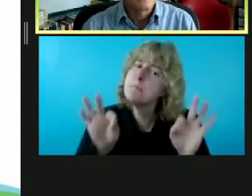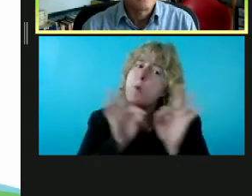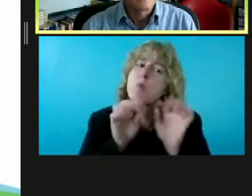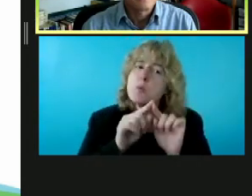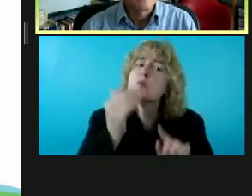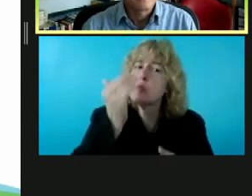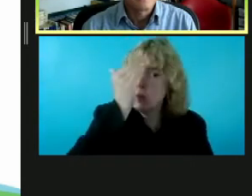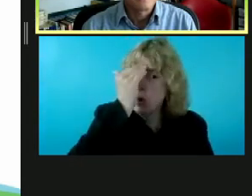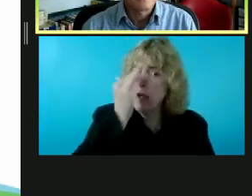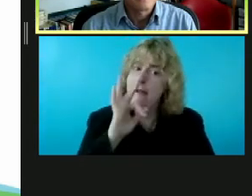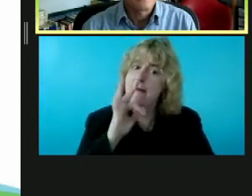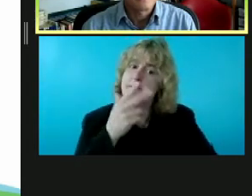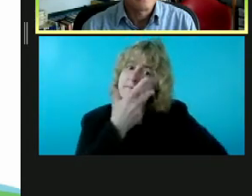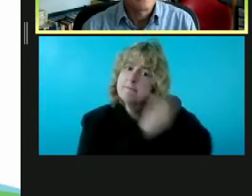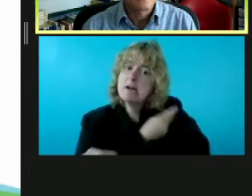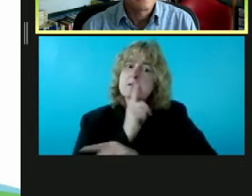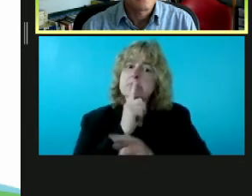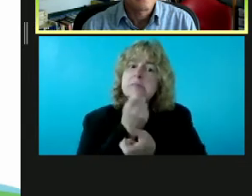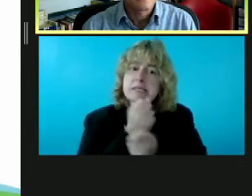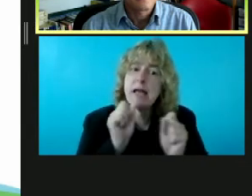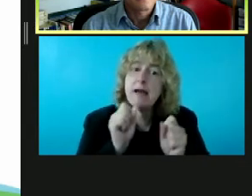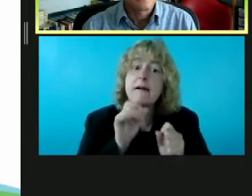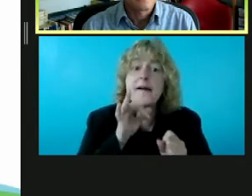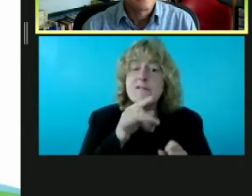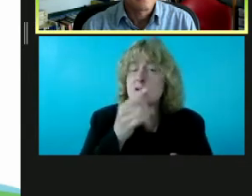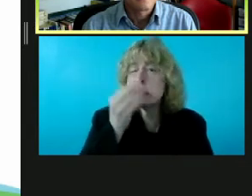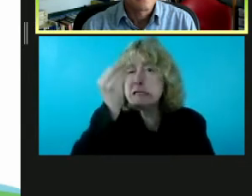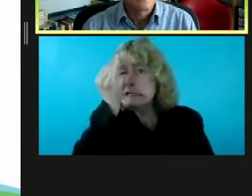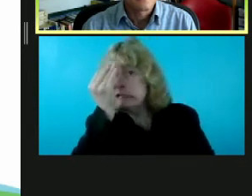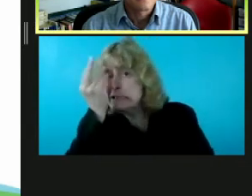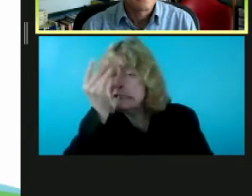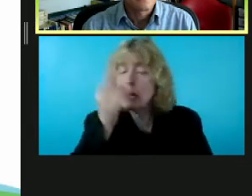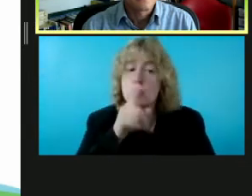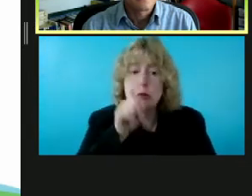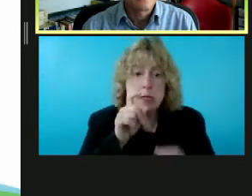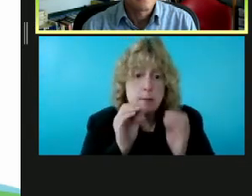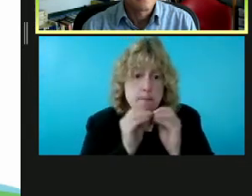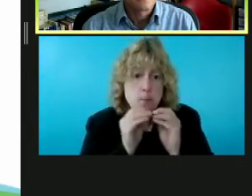thinking about getting the vaccine, but you need more information before you can decide.